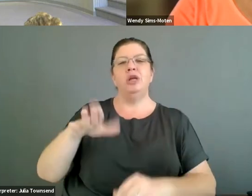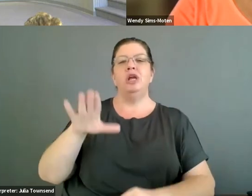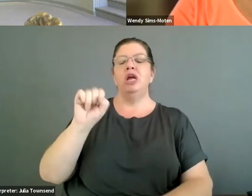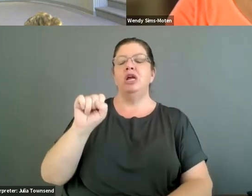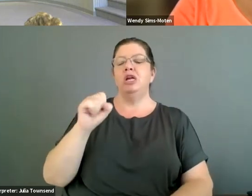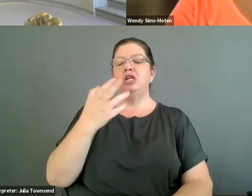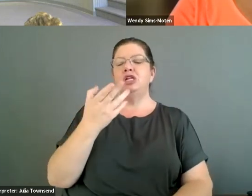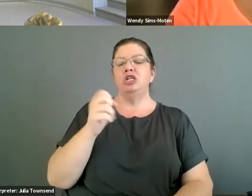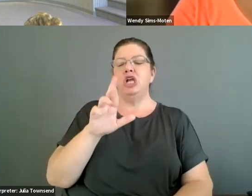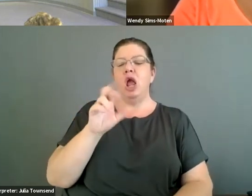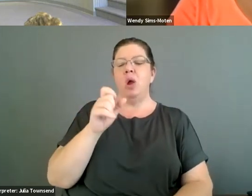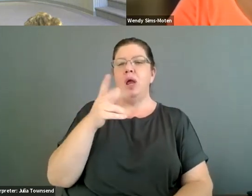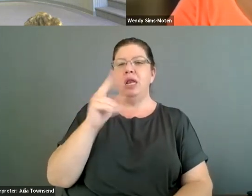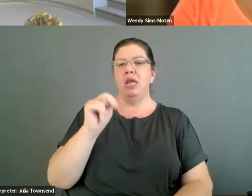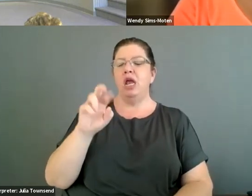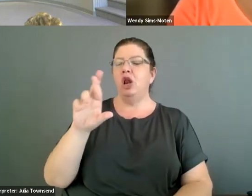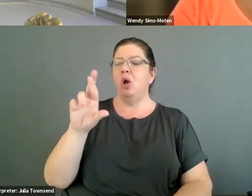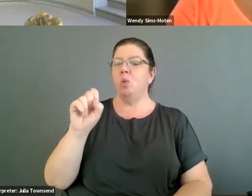Rosenberg.